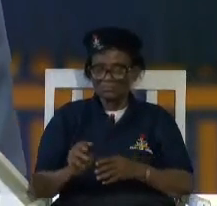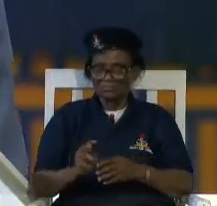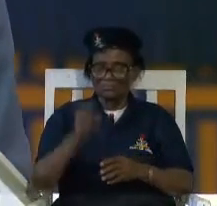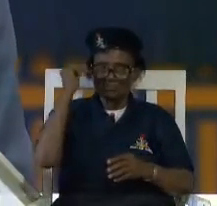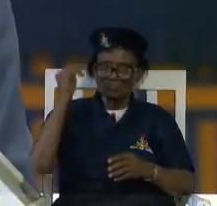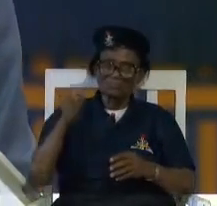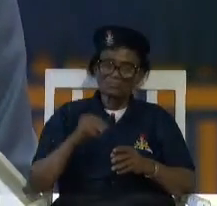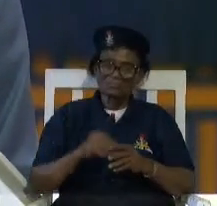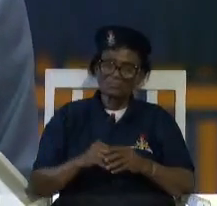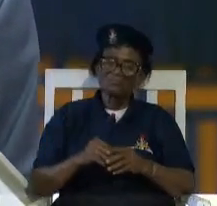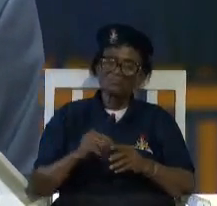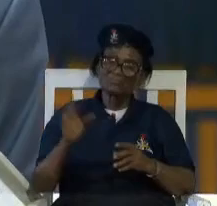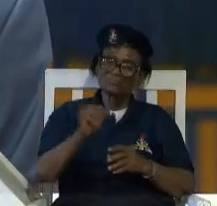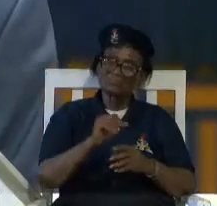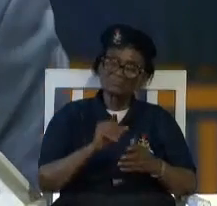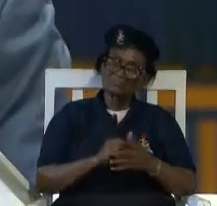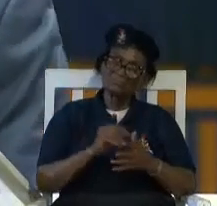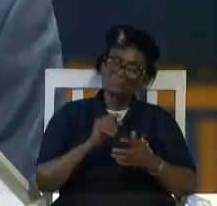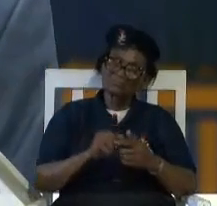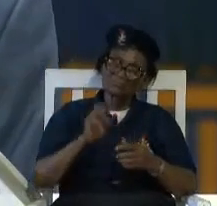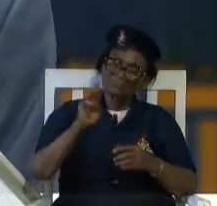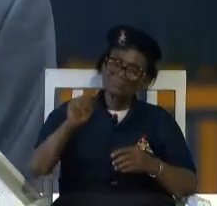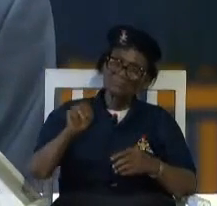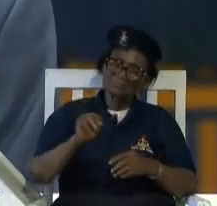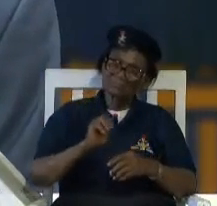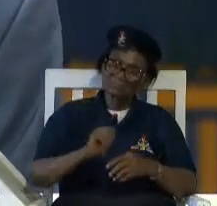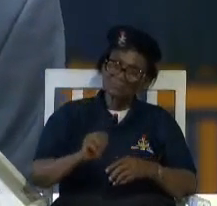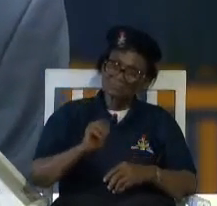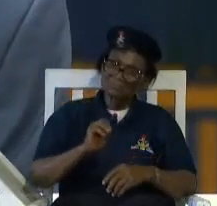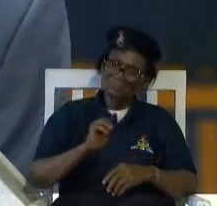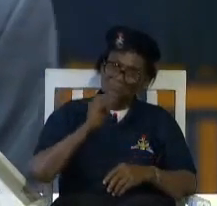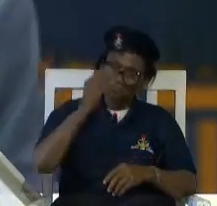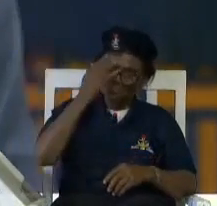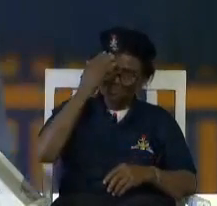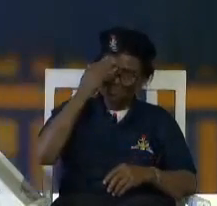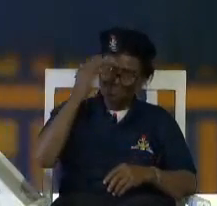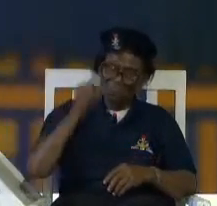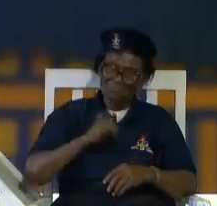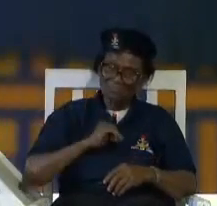took it to him. He knew I have just returned from Ilesha.